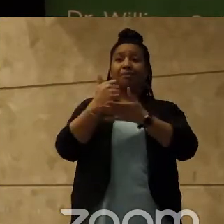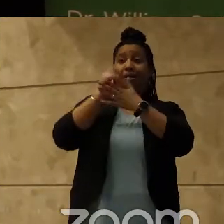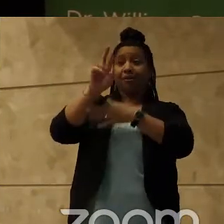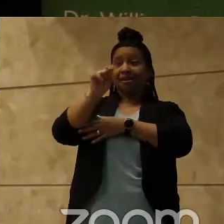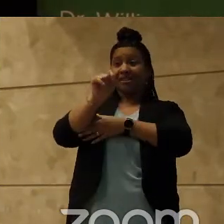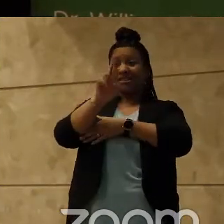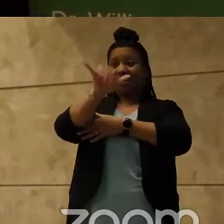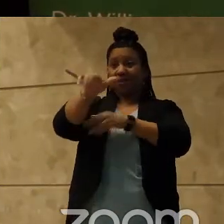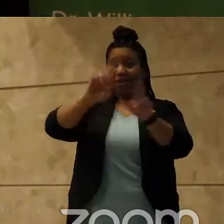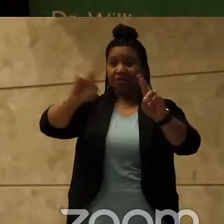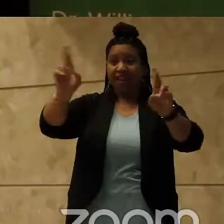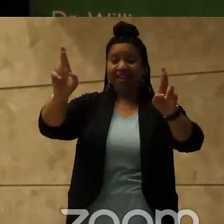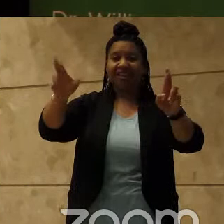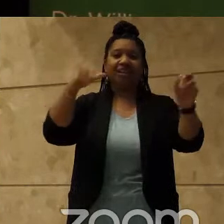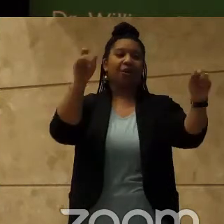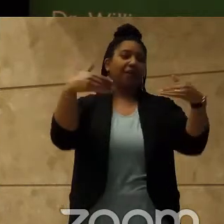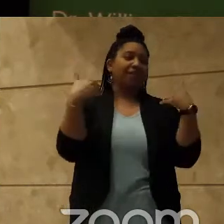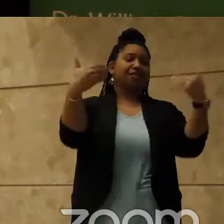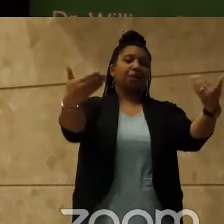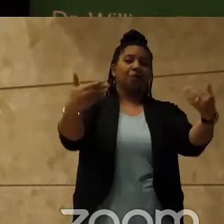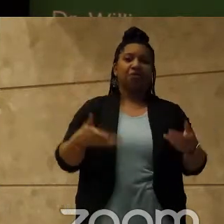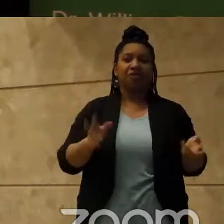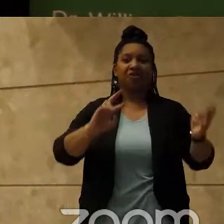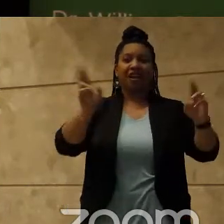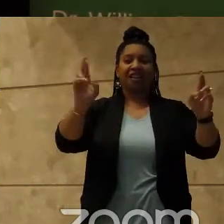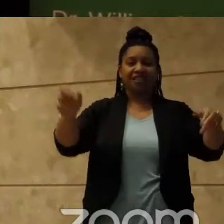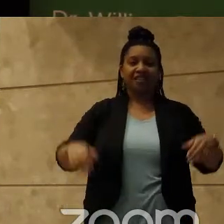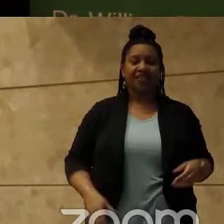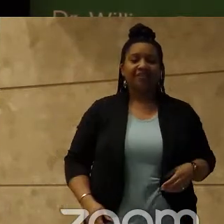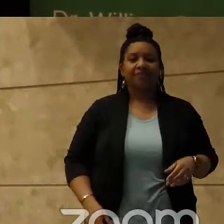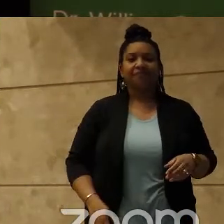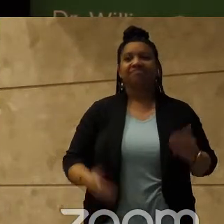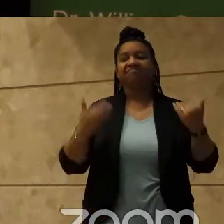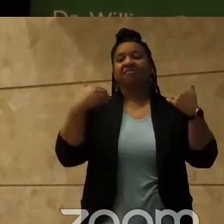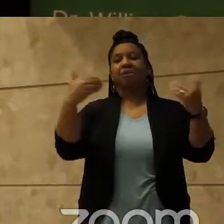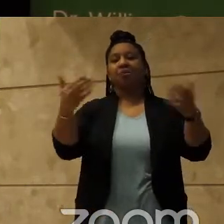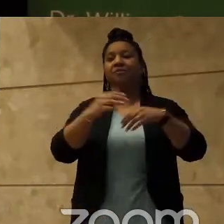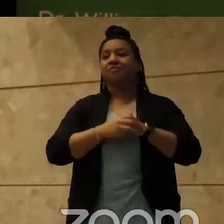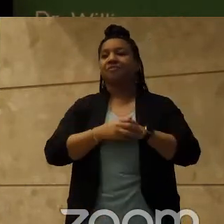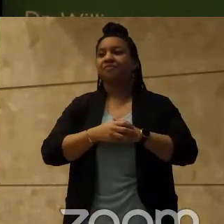ready? All right, let's go. Y'all ready? Let's do it.